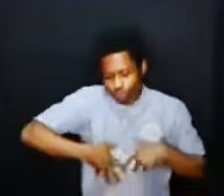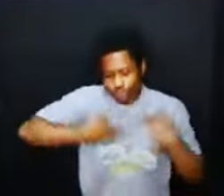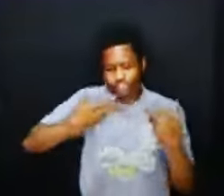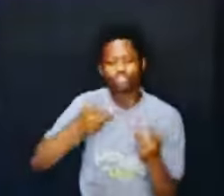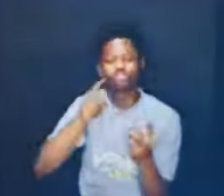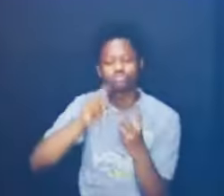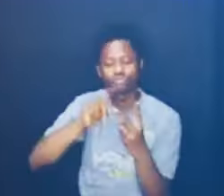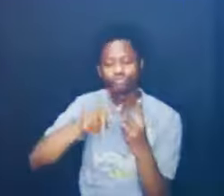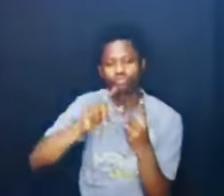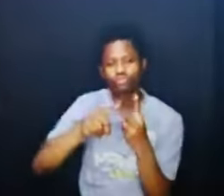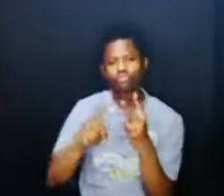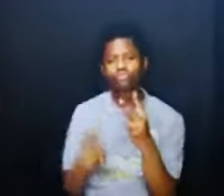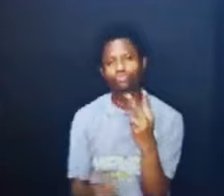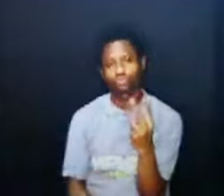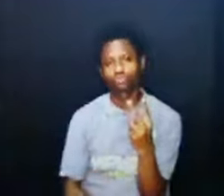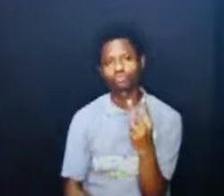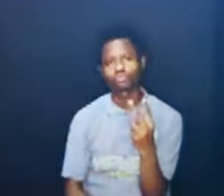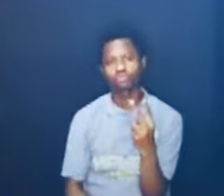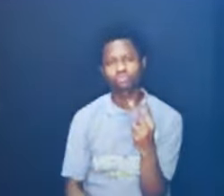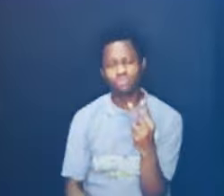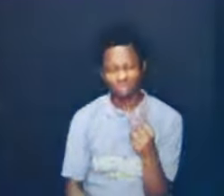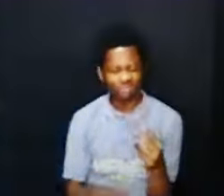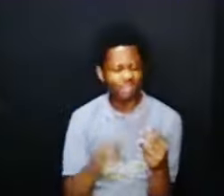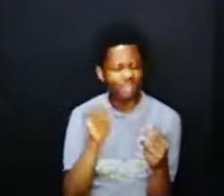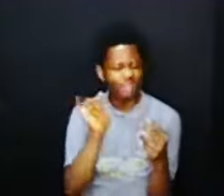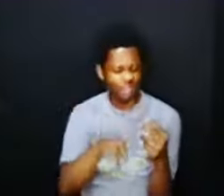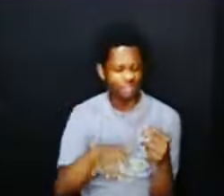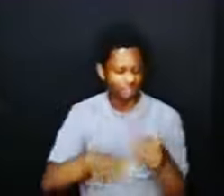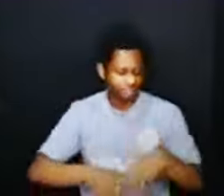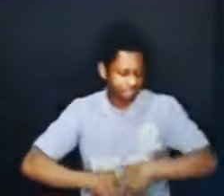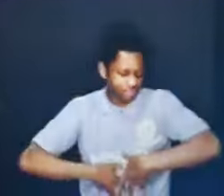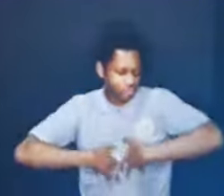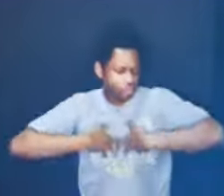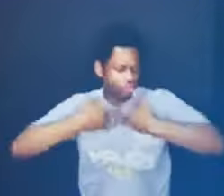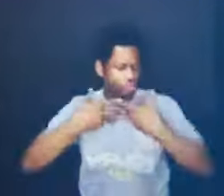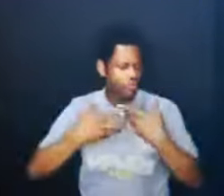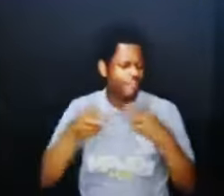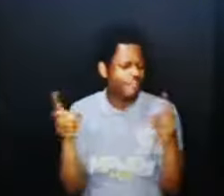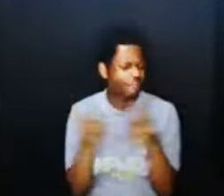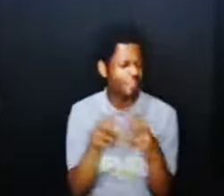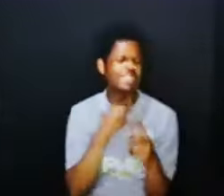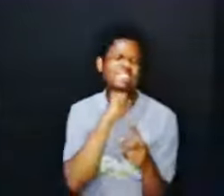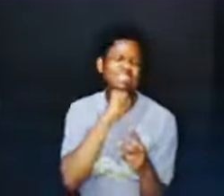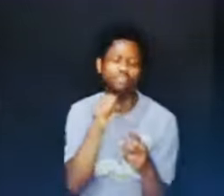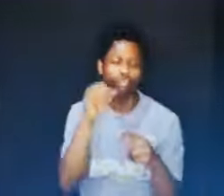Now confession two is much more difficult than confession one.